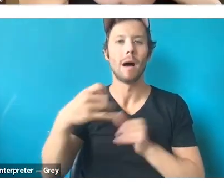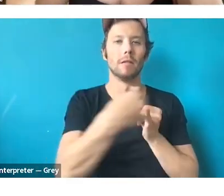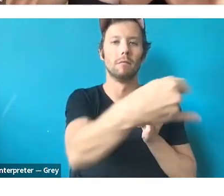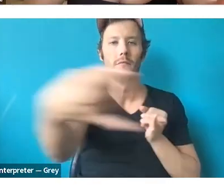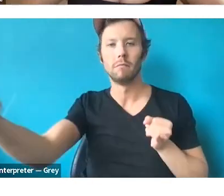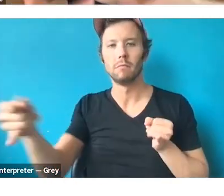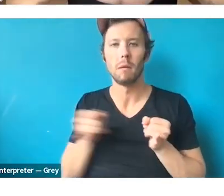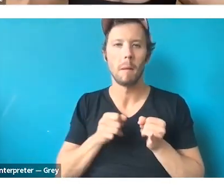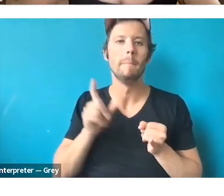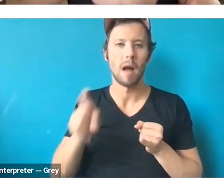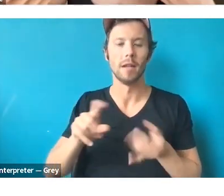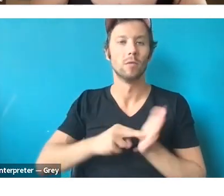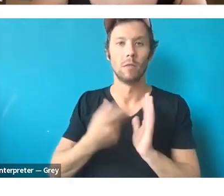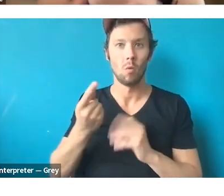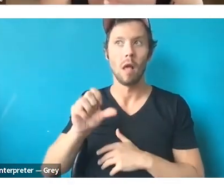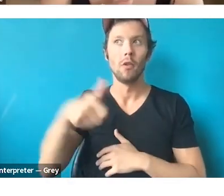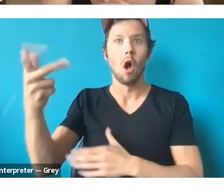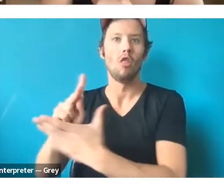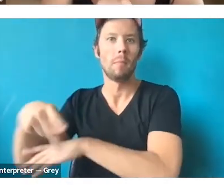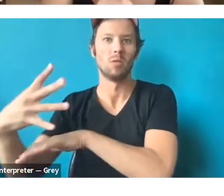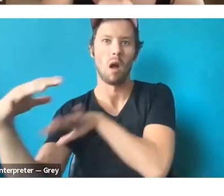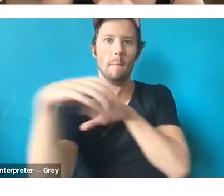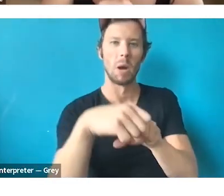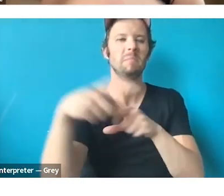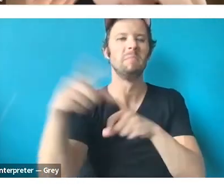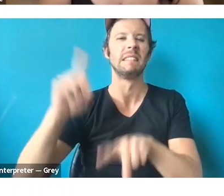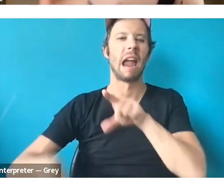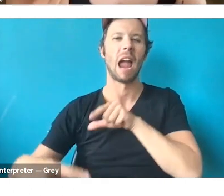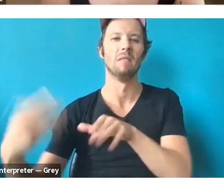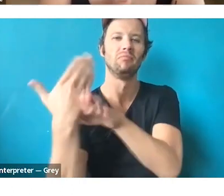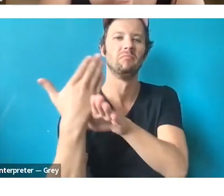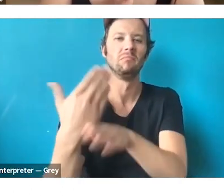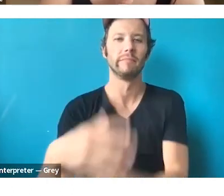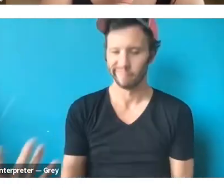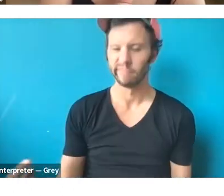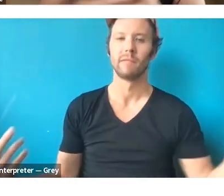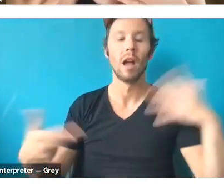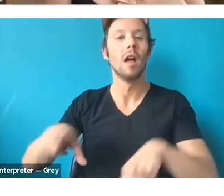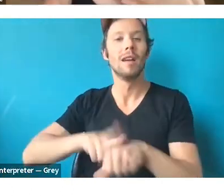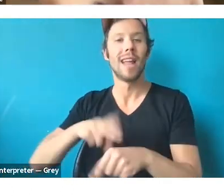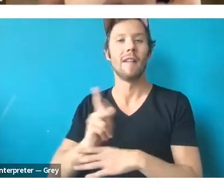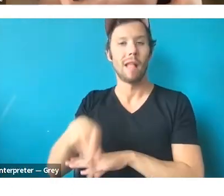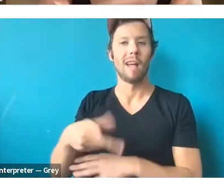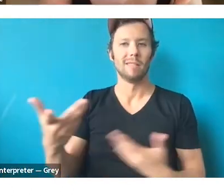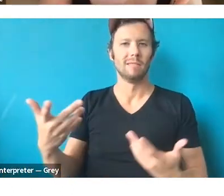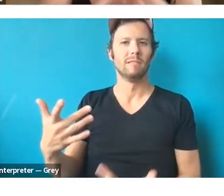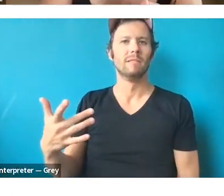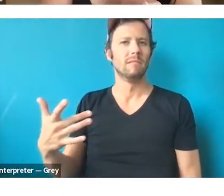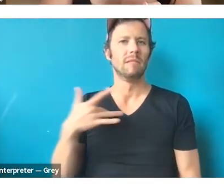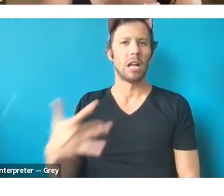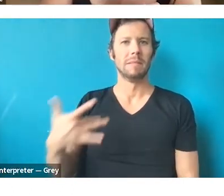order for us to give them a chance to grow, because native plants, they're sensitive to